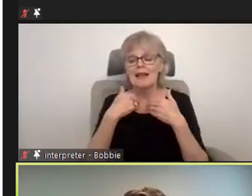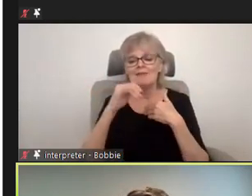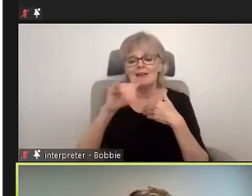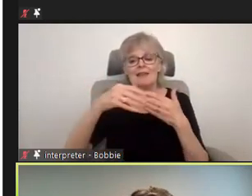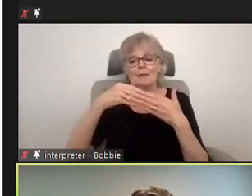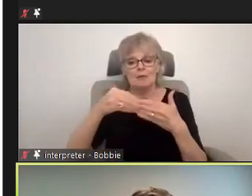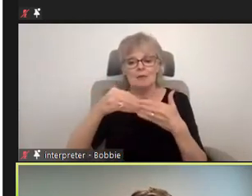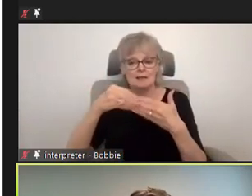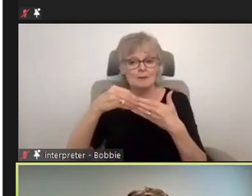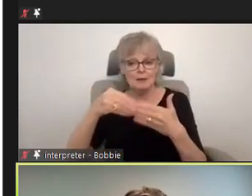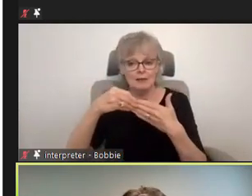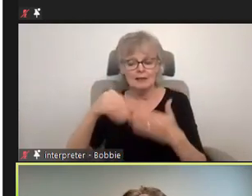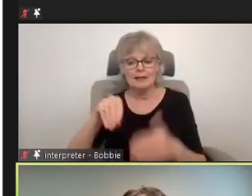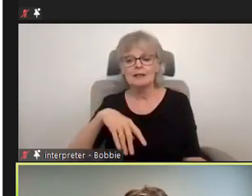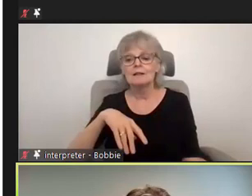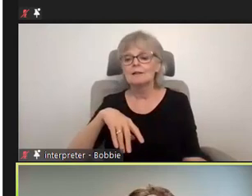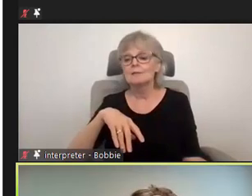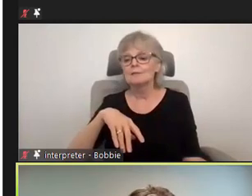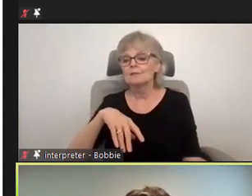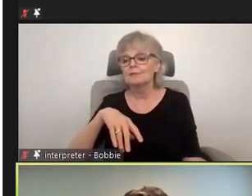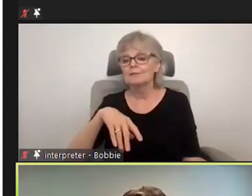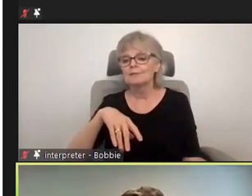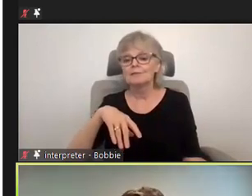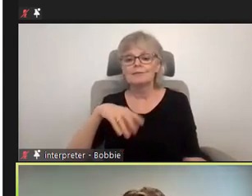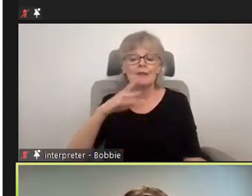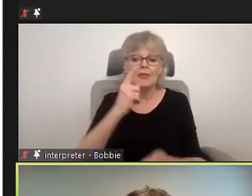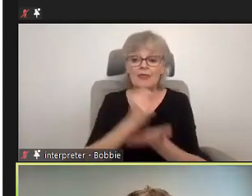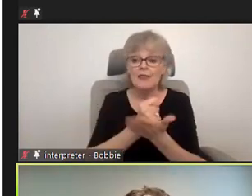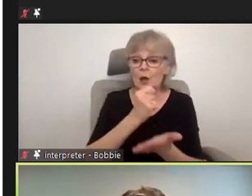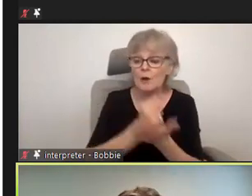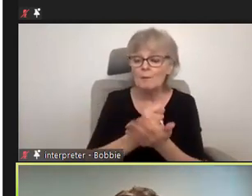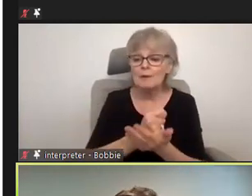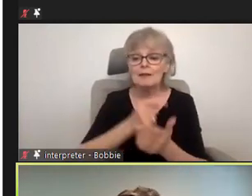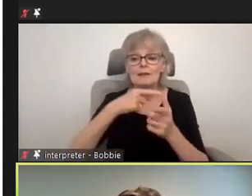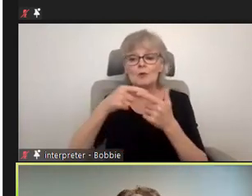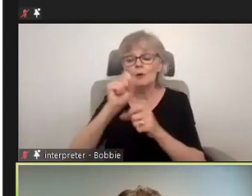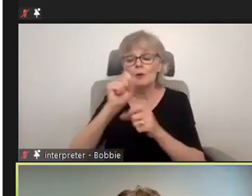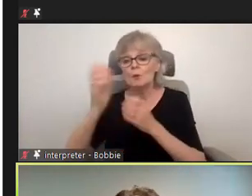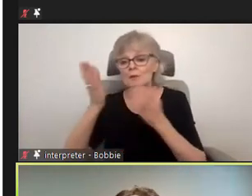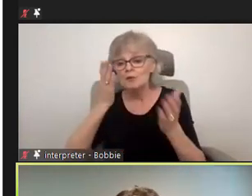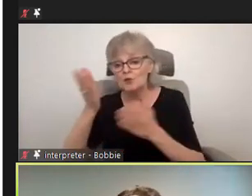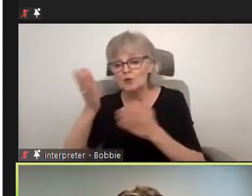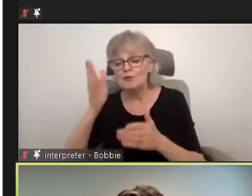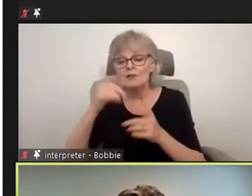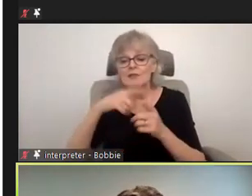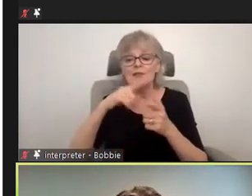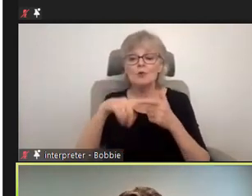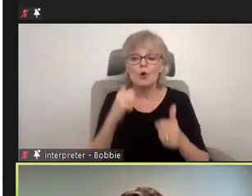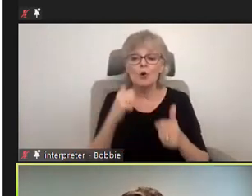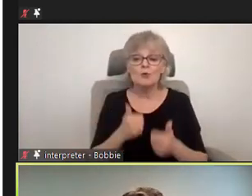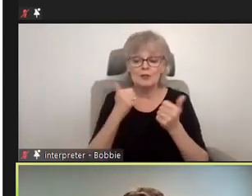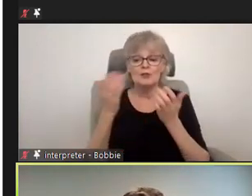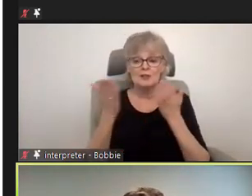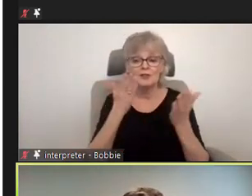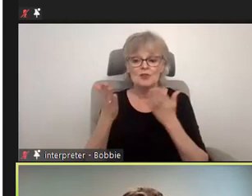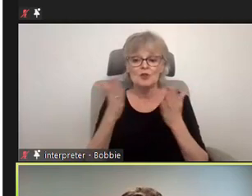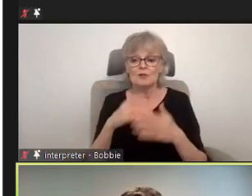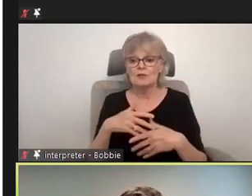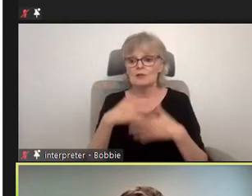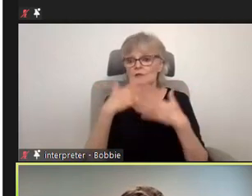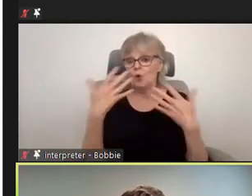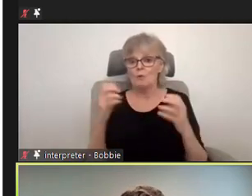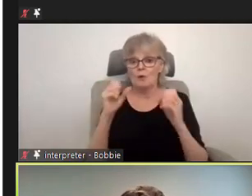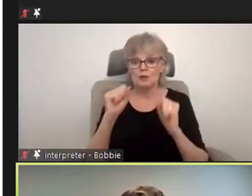flexibility, whether it's some of their therapies or their employment services or their residential services. There is so much that can be